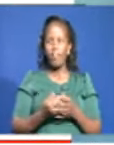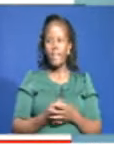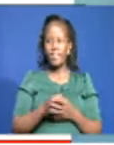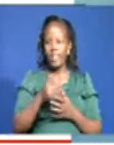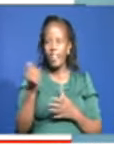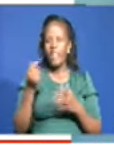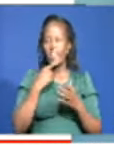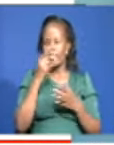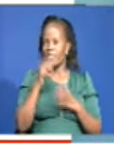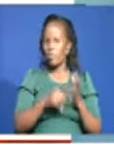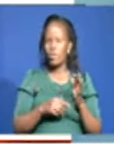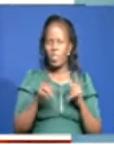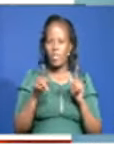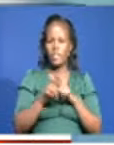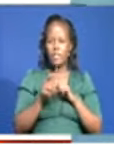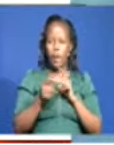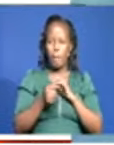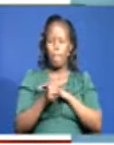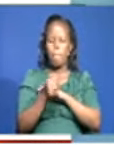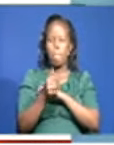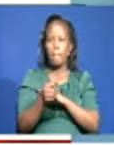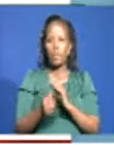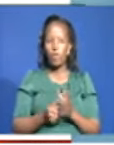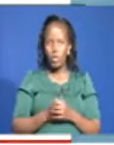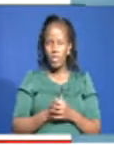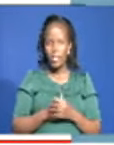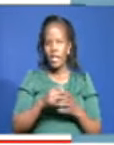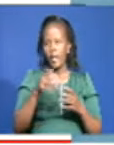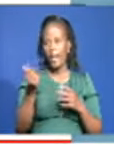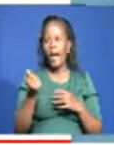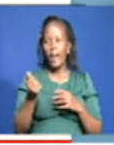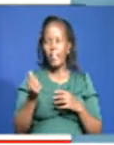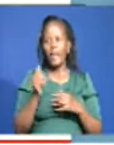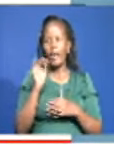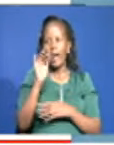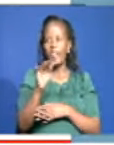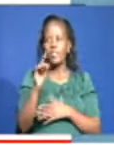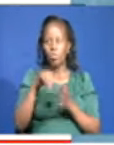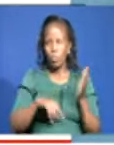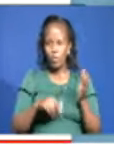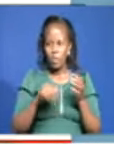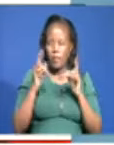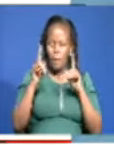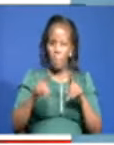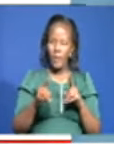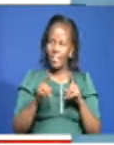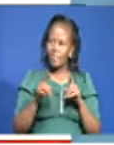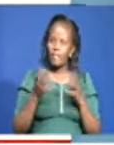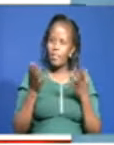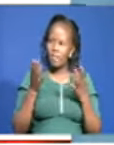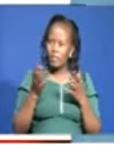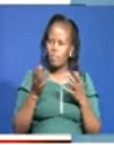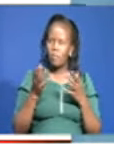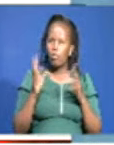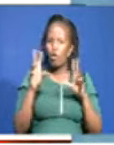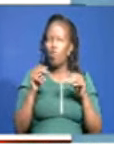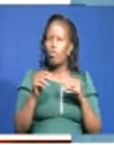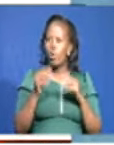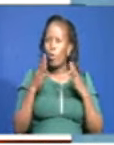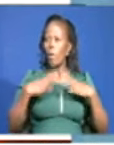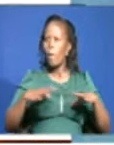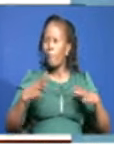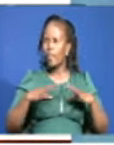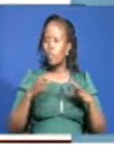Inawaka kama tochi. Talamwet, with a huge urge to investigate further, asked, So nobody else has a better